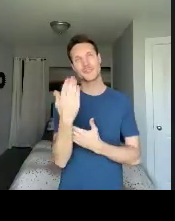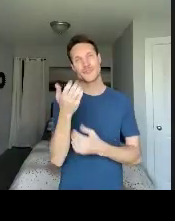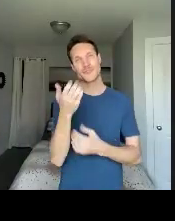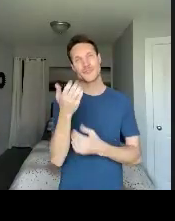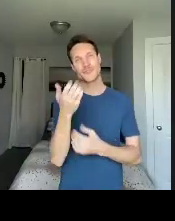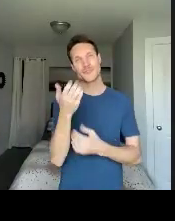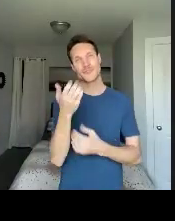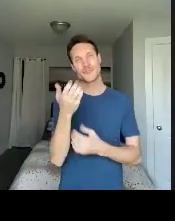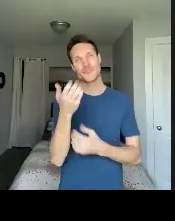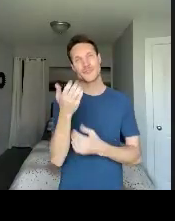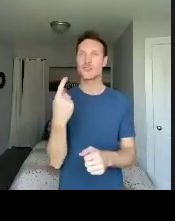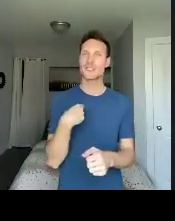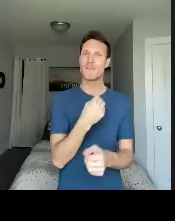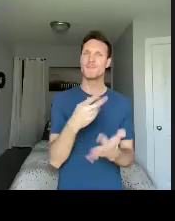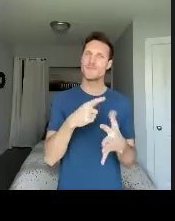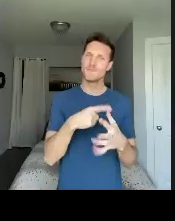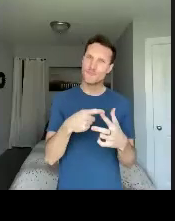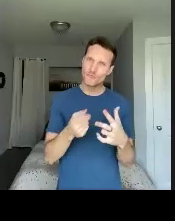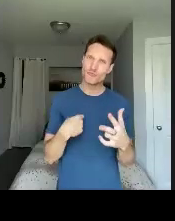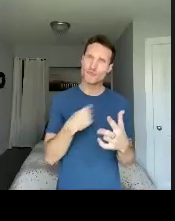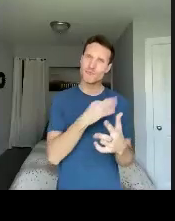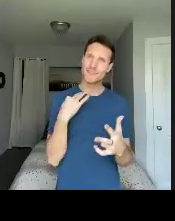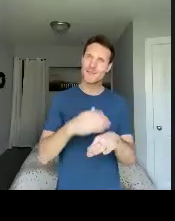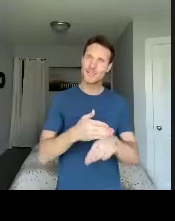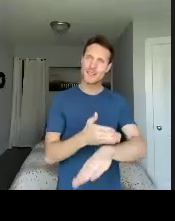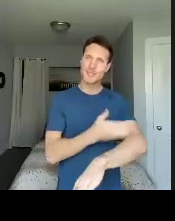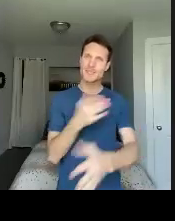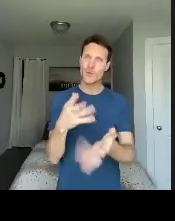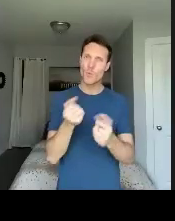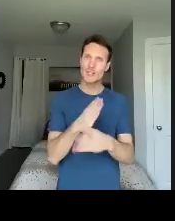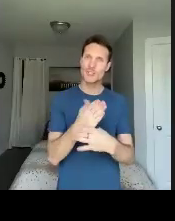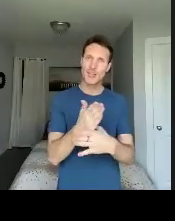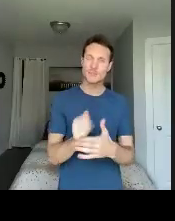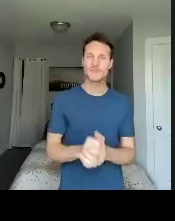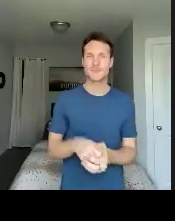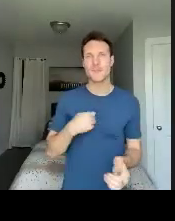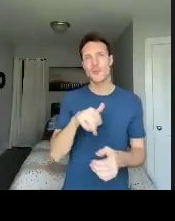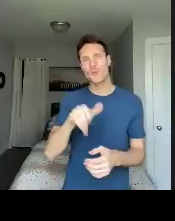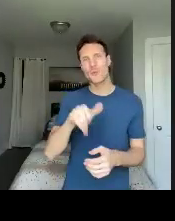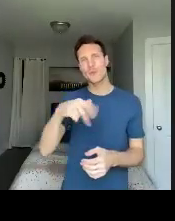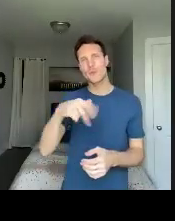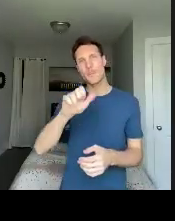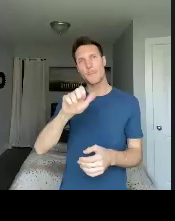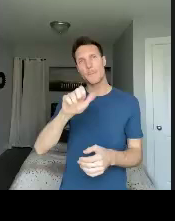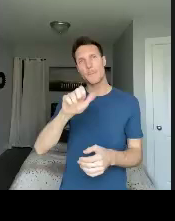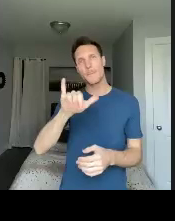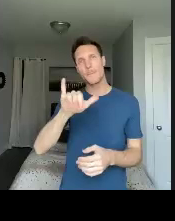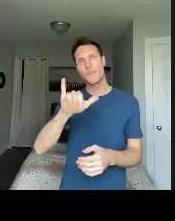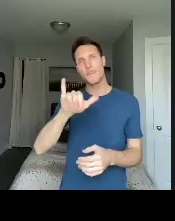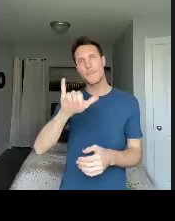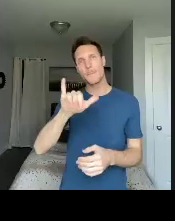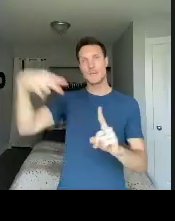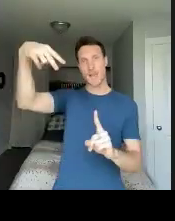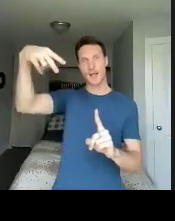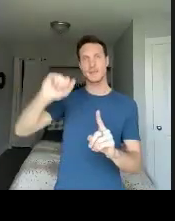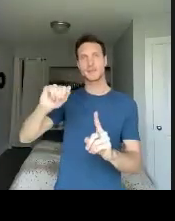that I want to share. Teresa Singh, who was previously with Policy and Program Oversight Division, is